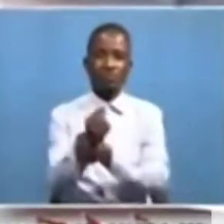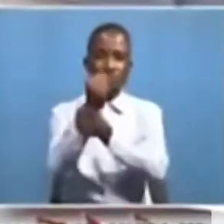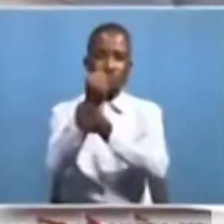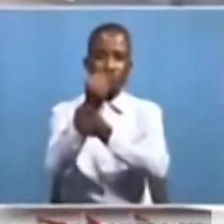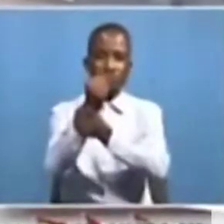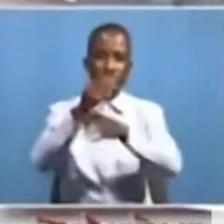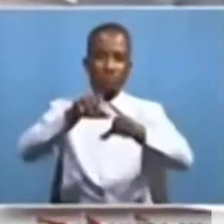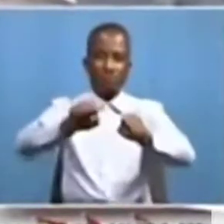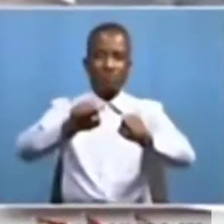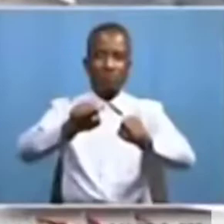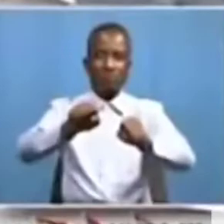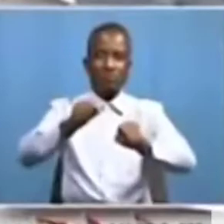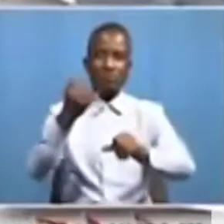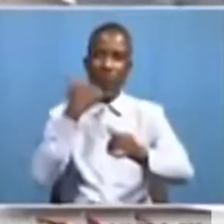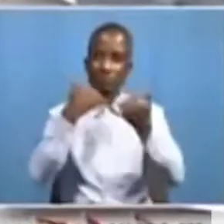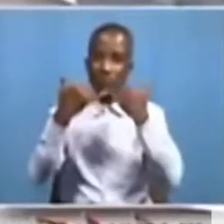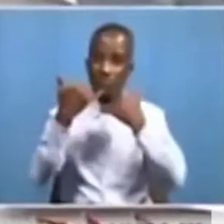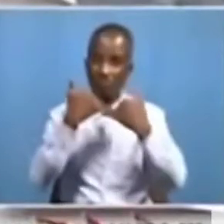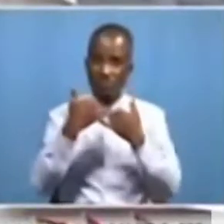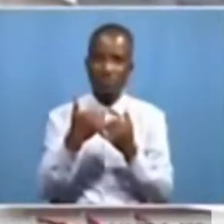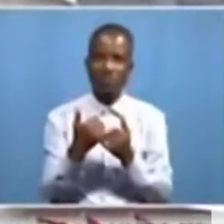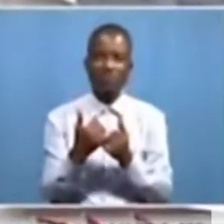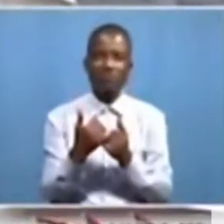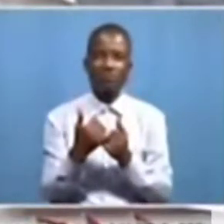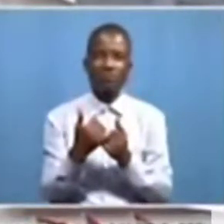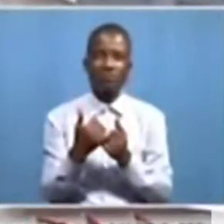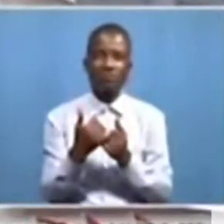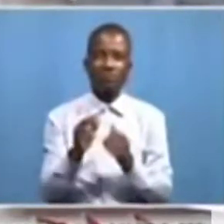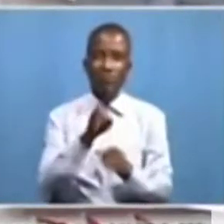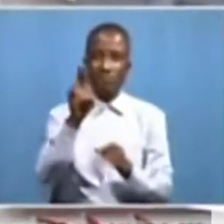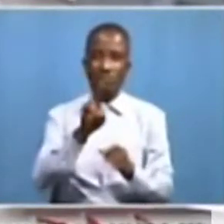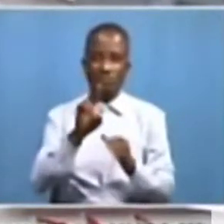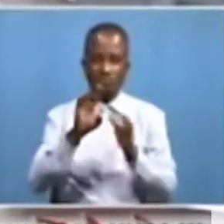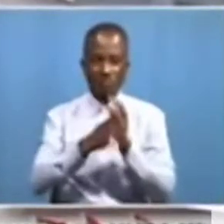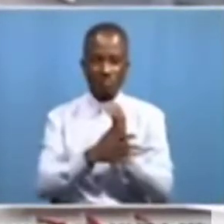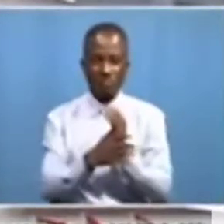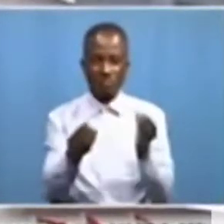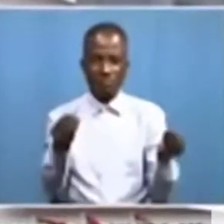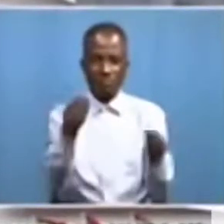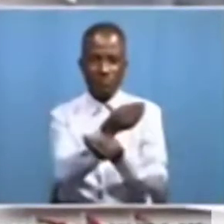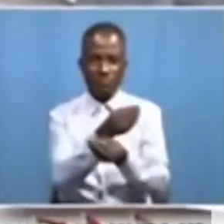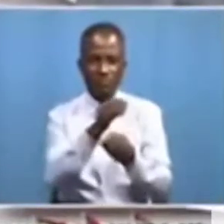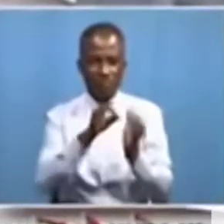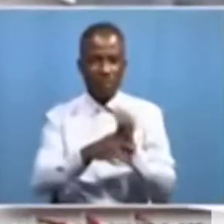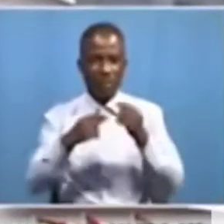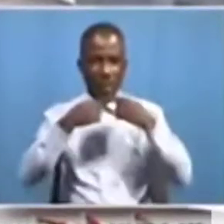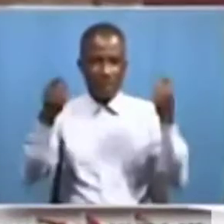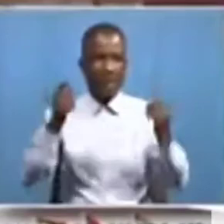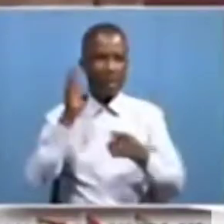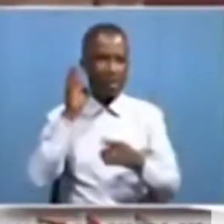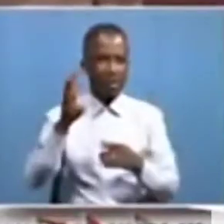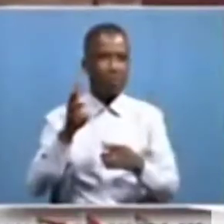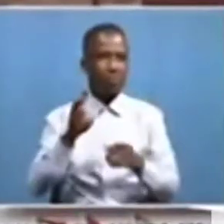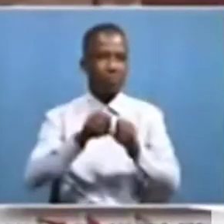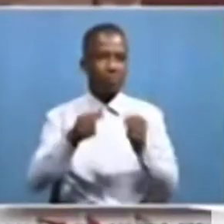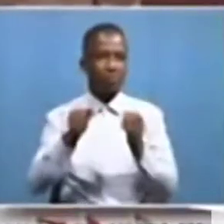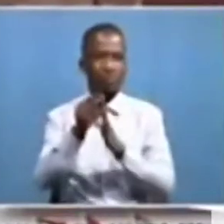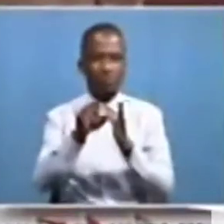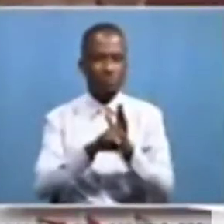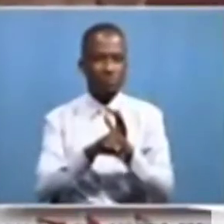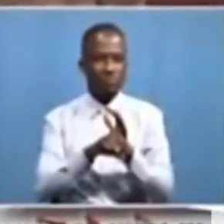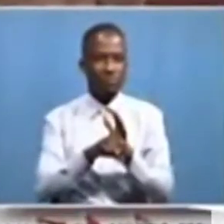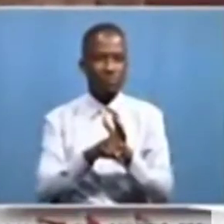the description of total votes cast instead of total valid votes that the declaration would be in breach of